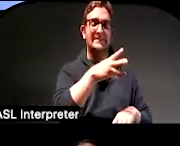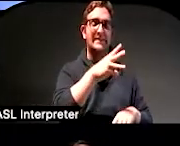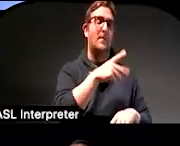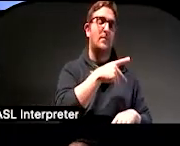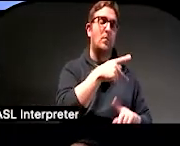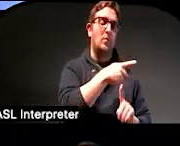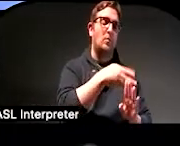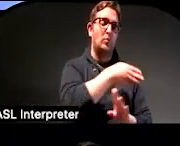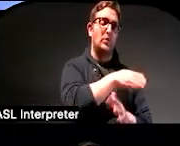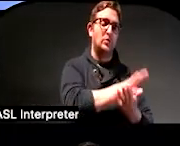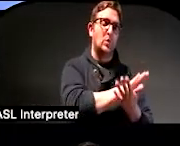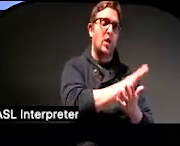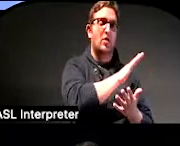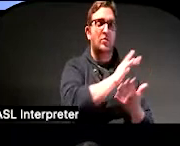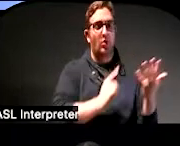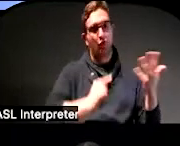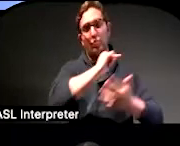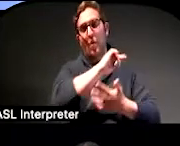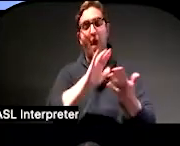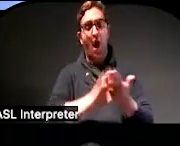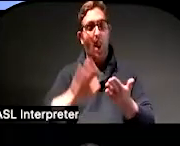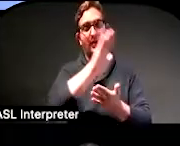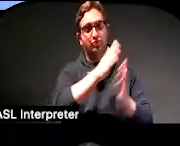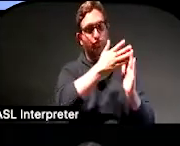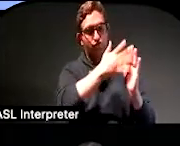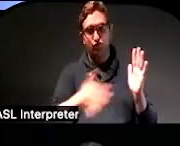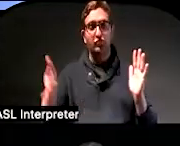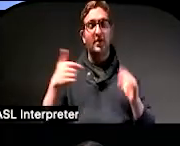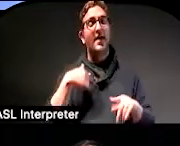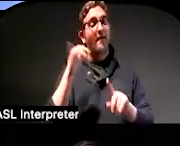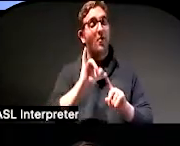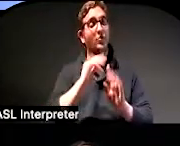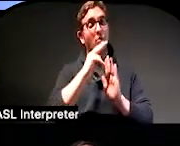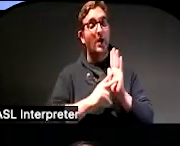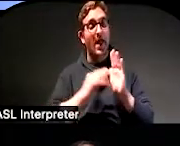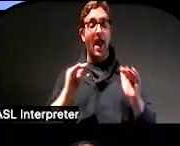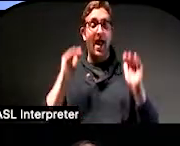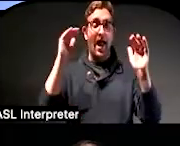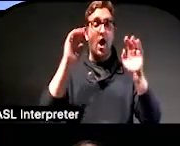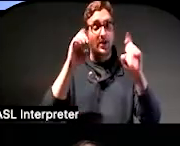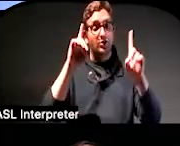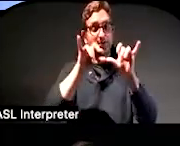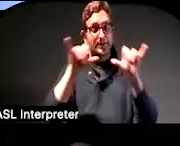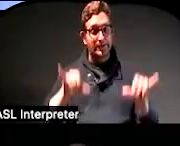the way through college. And I also read that higher education systems